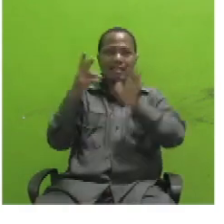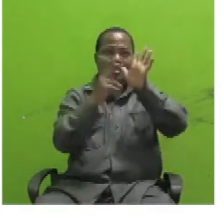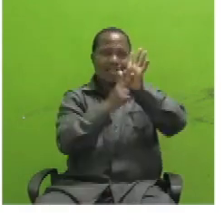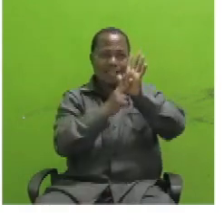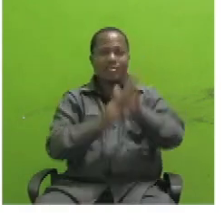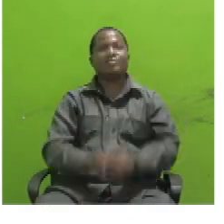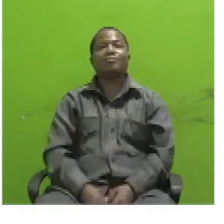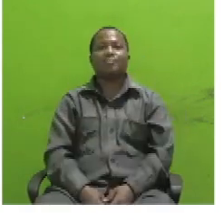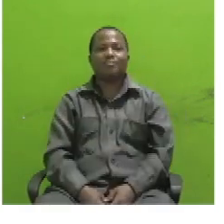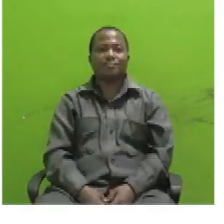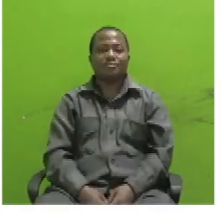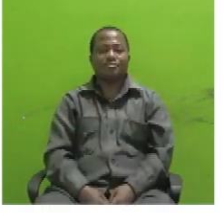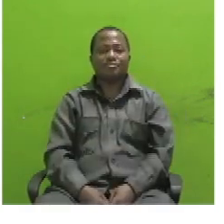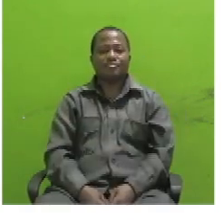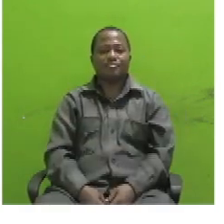7:05.